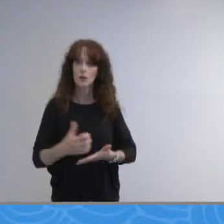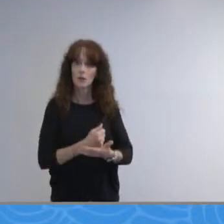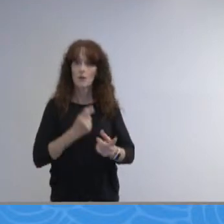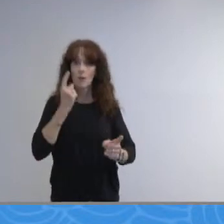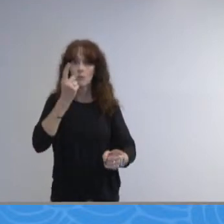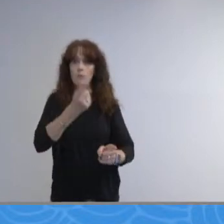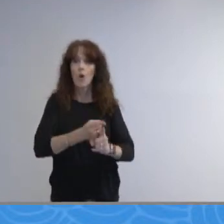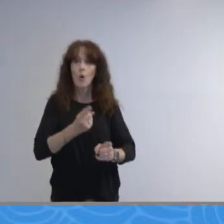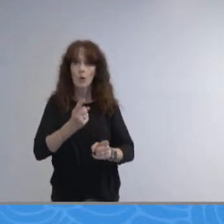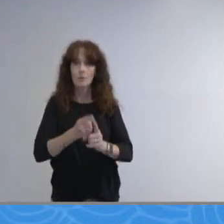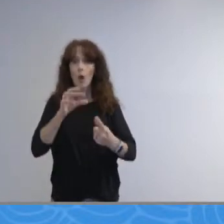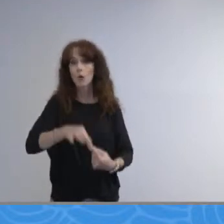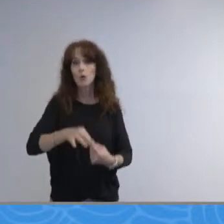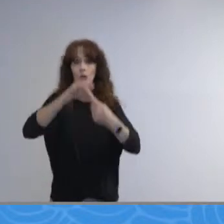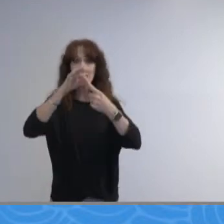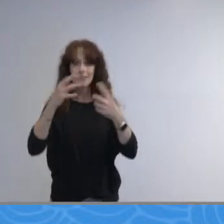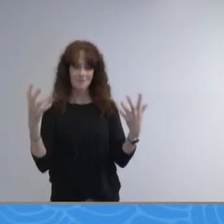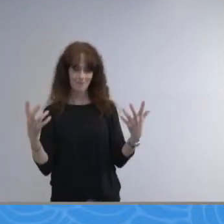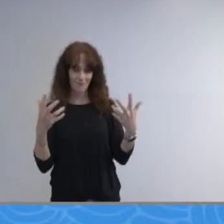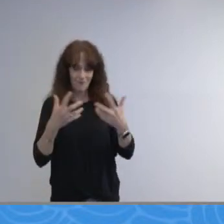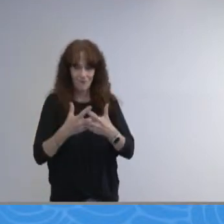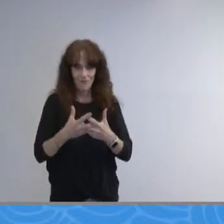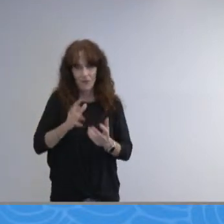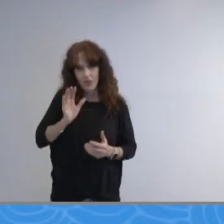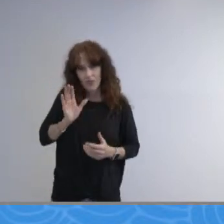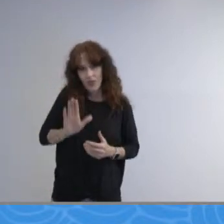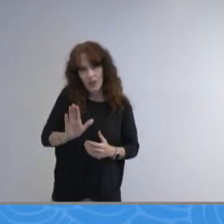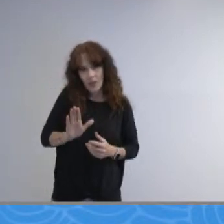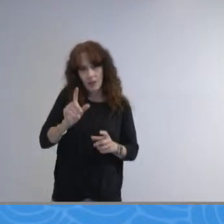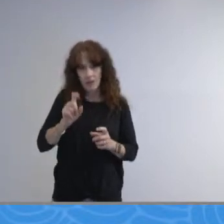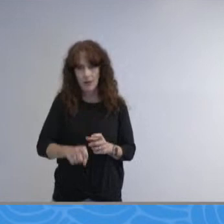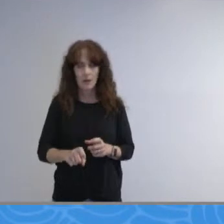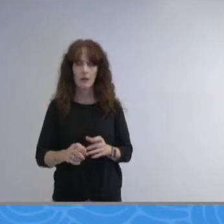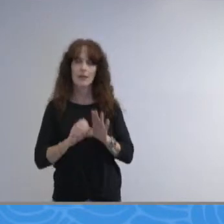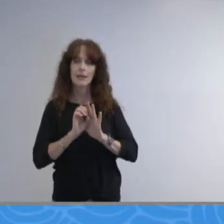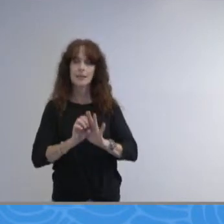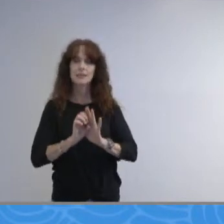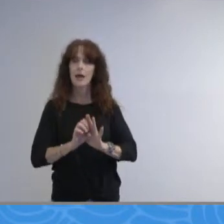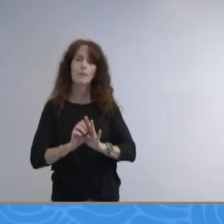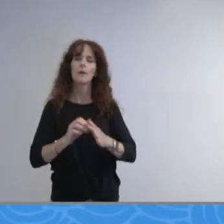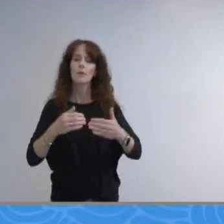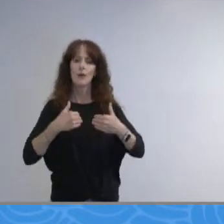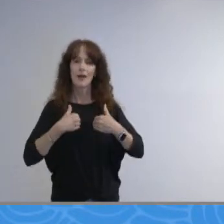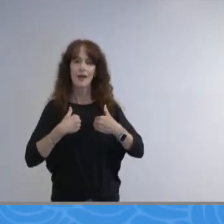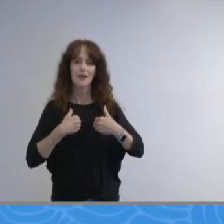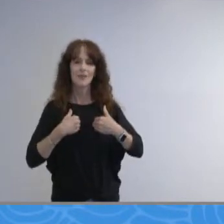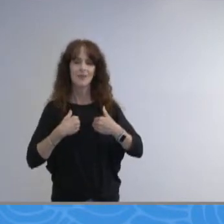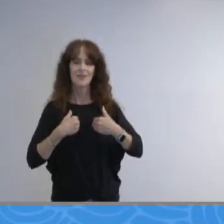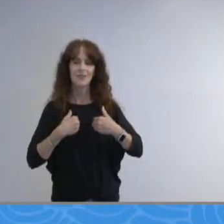appropriate or uniquely tailored to him or her. So for example, we have